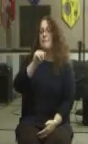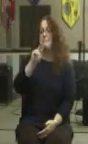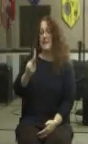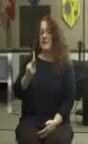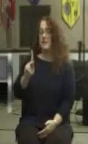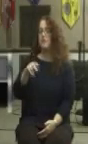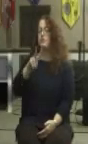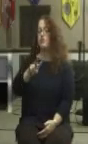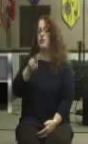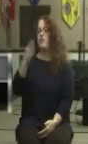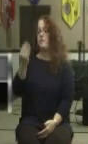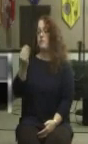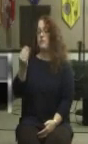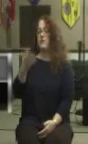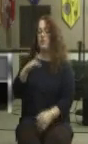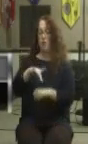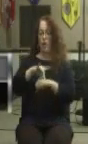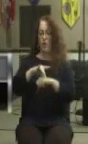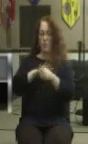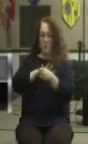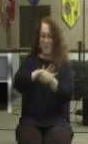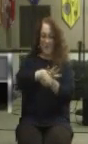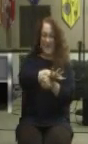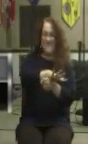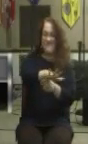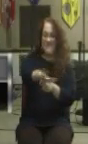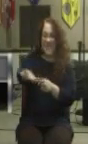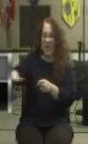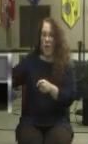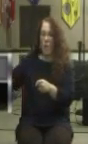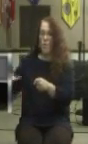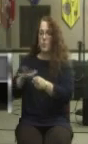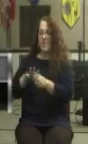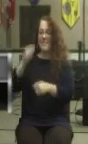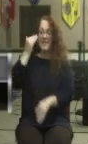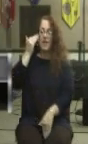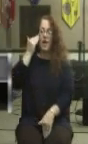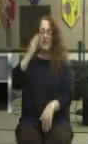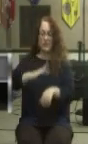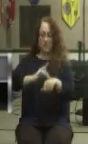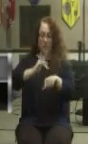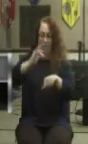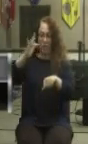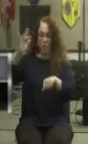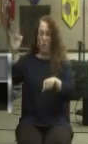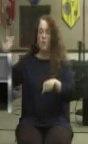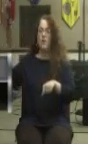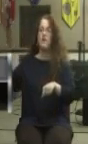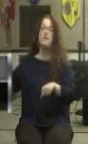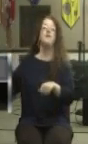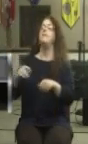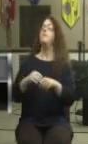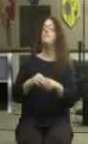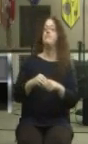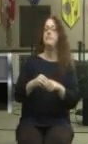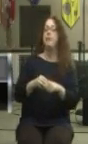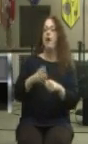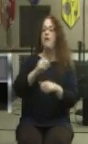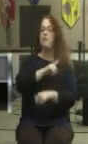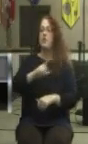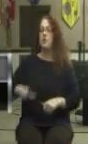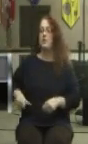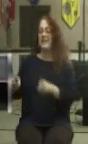Habakkuk 2 and 14. For the earth will be filled with the knowledge of the glory of the Lord as the